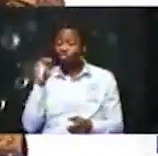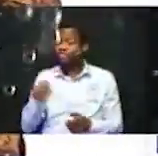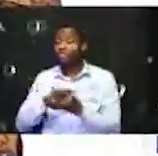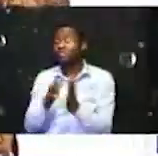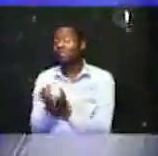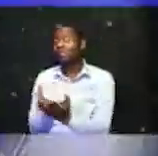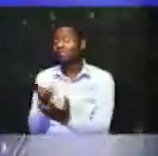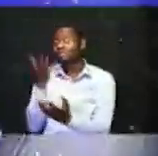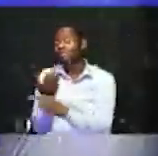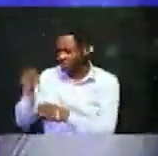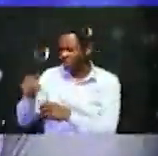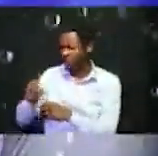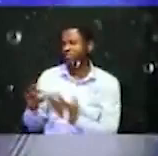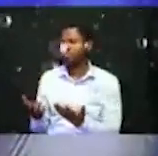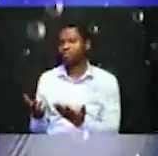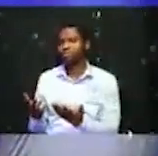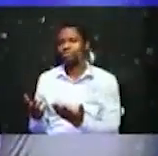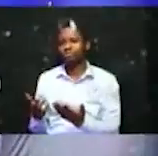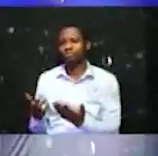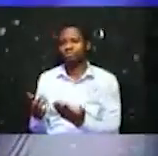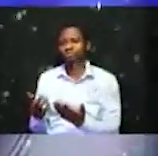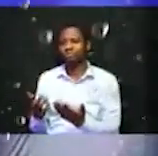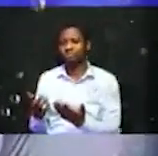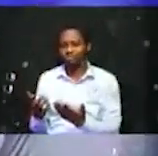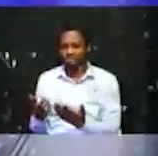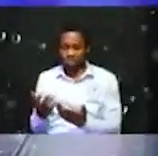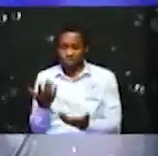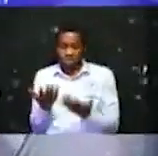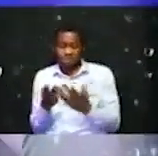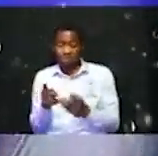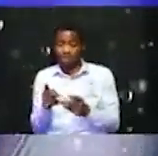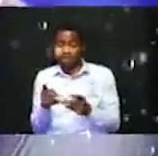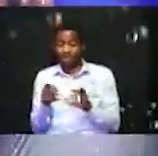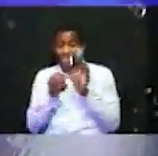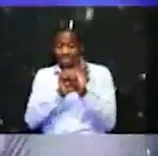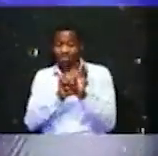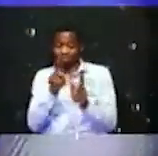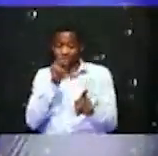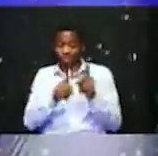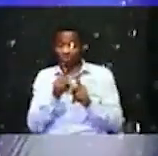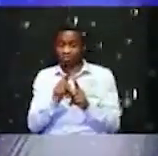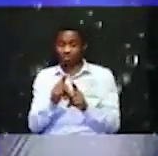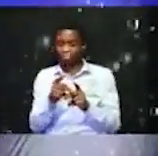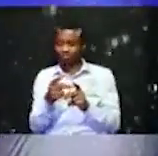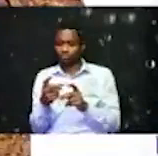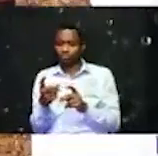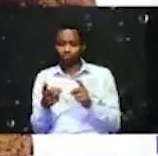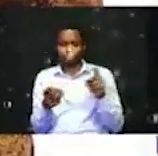Now help somebody who need help than yourself. Now or trying to help people. That's all.